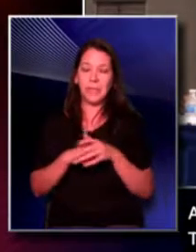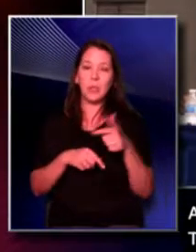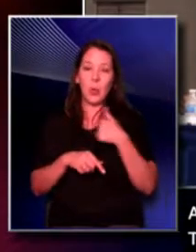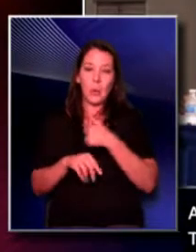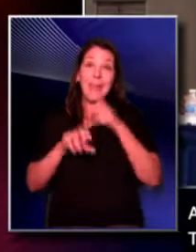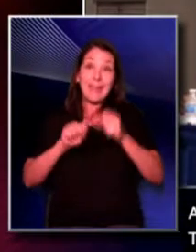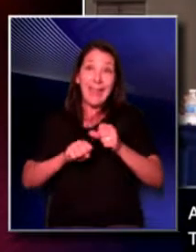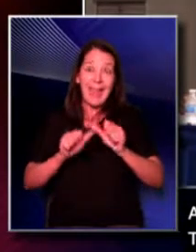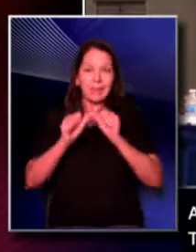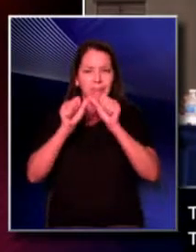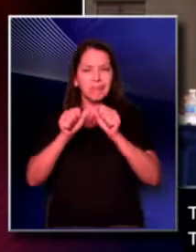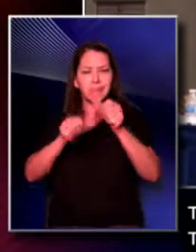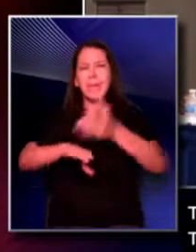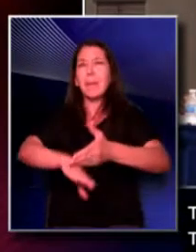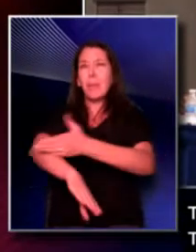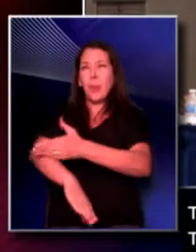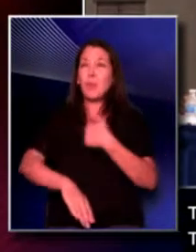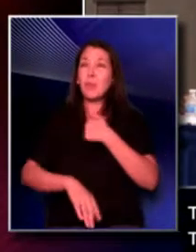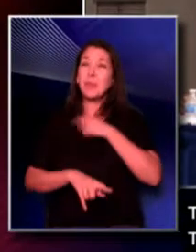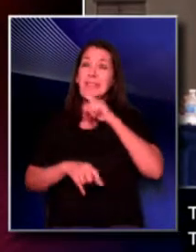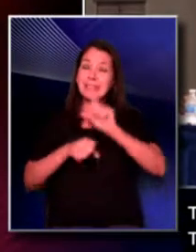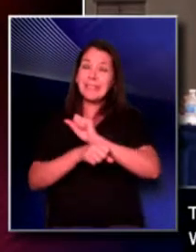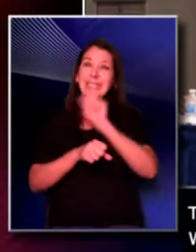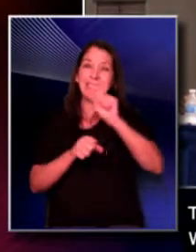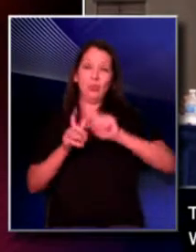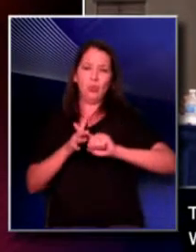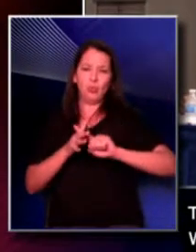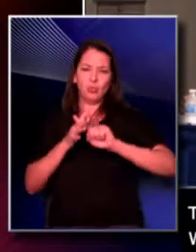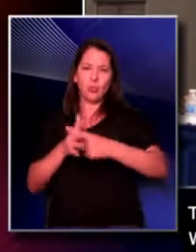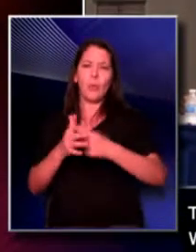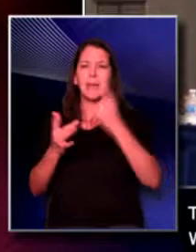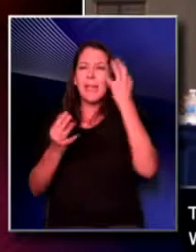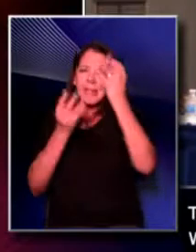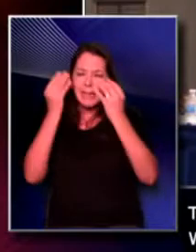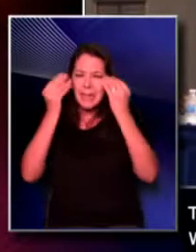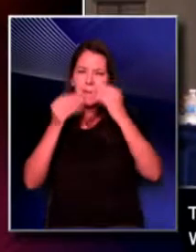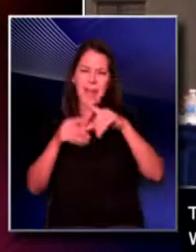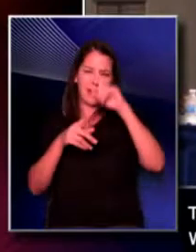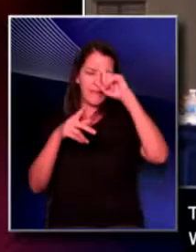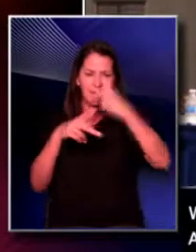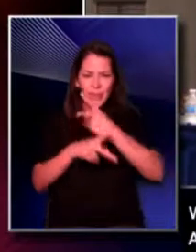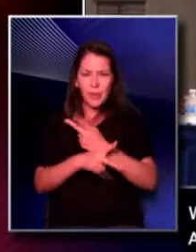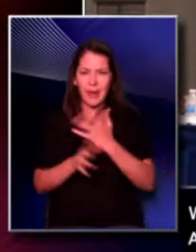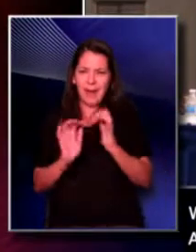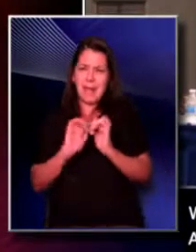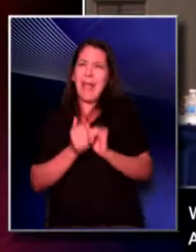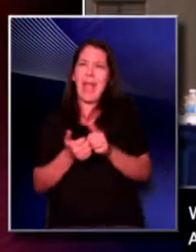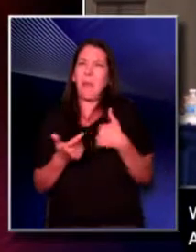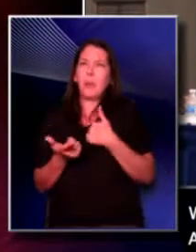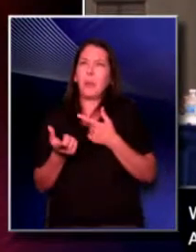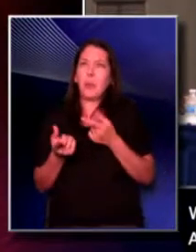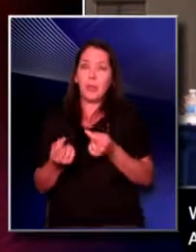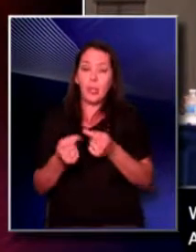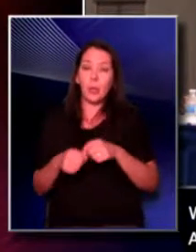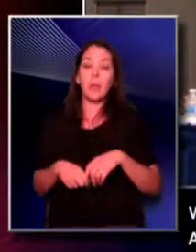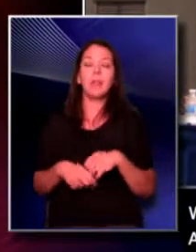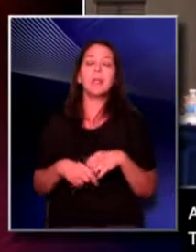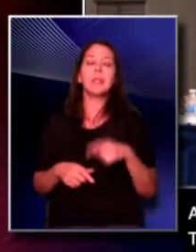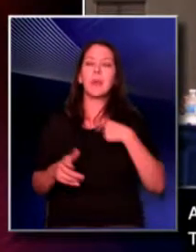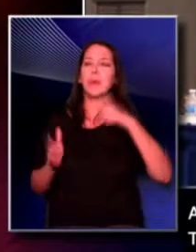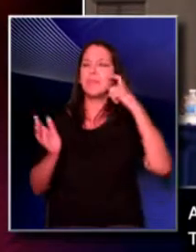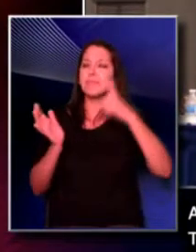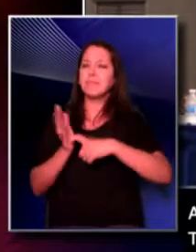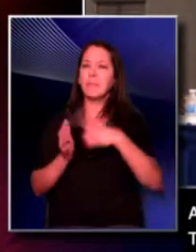this. We really need to start thinking about and figuring out. The one thing that became more clear to